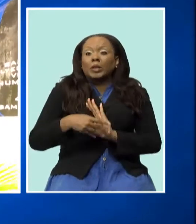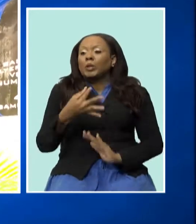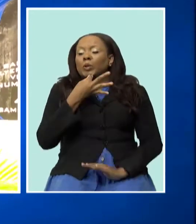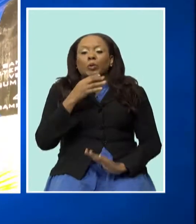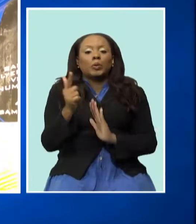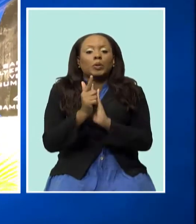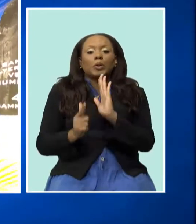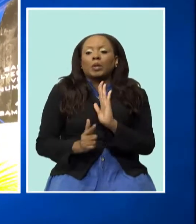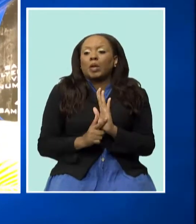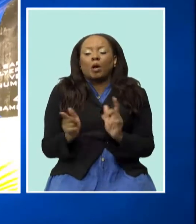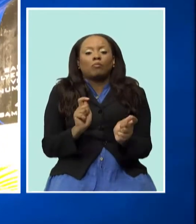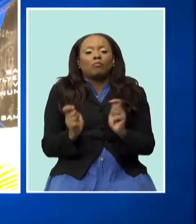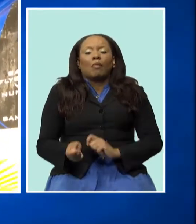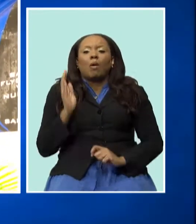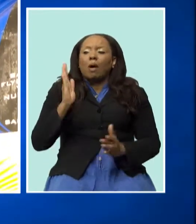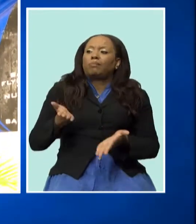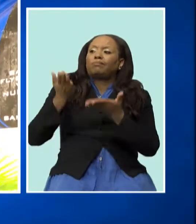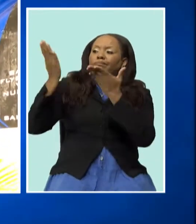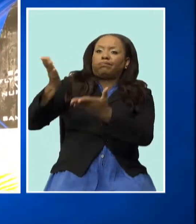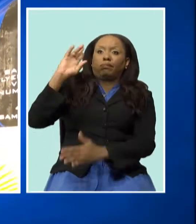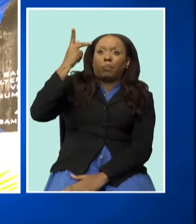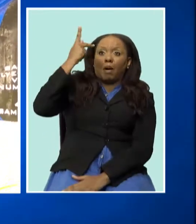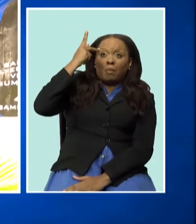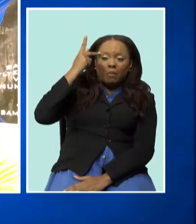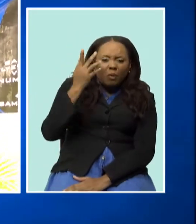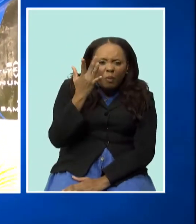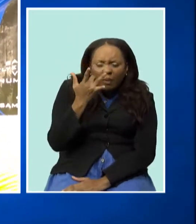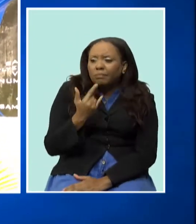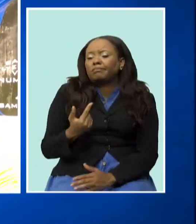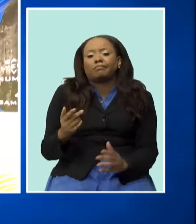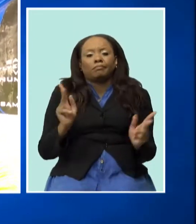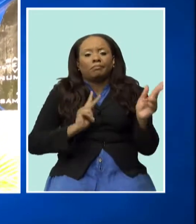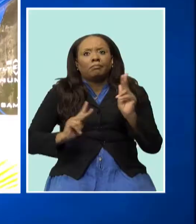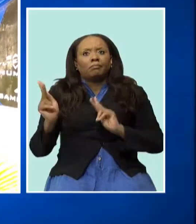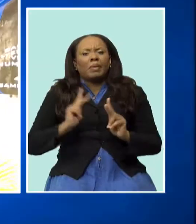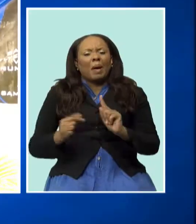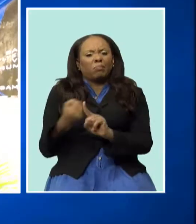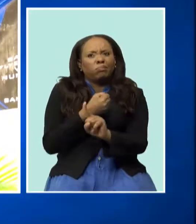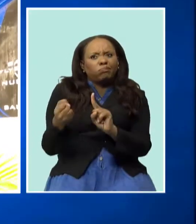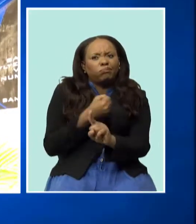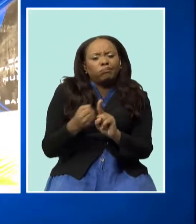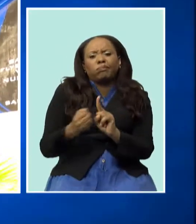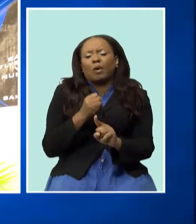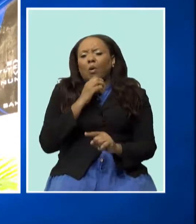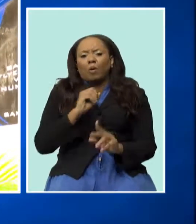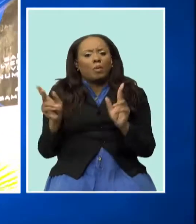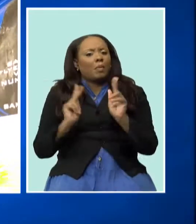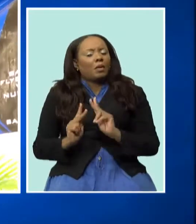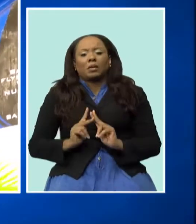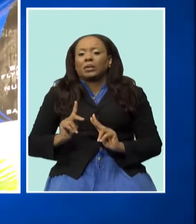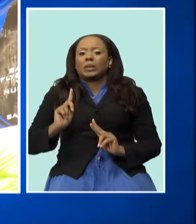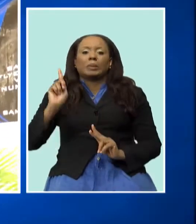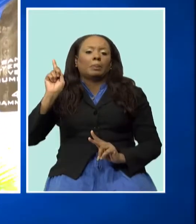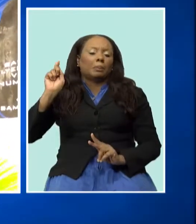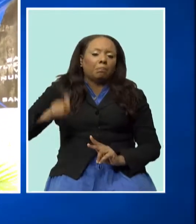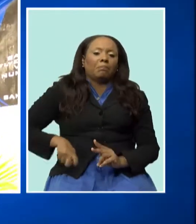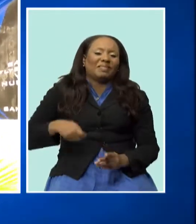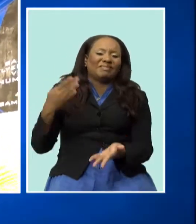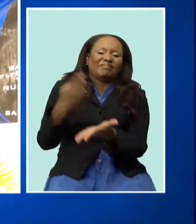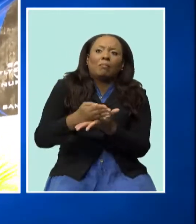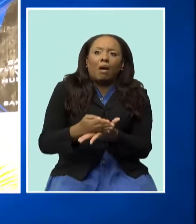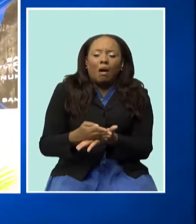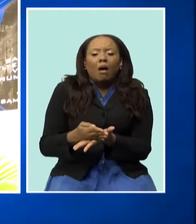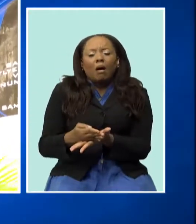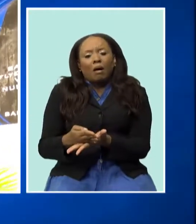legislation and bringing it to Parliament, because the idea that people can continue to abuse old people has to stop. He says while government is